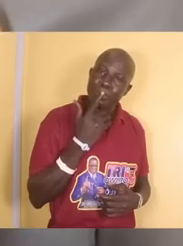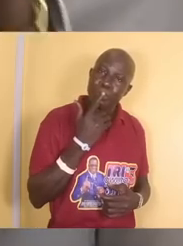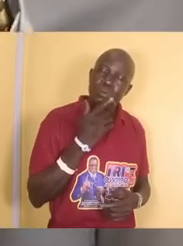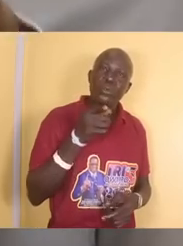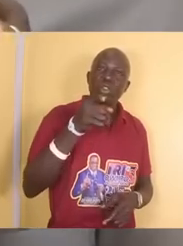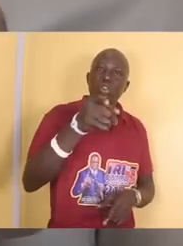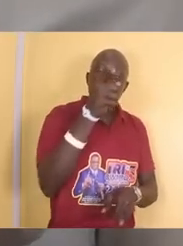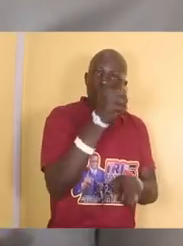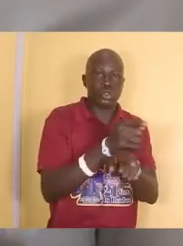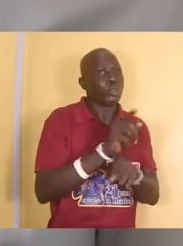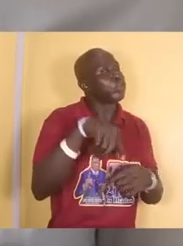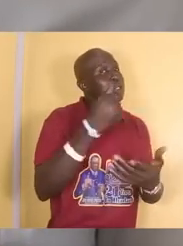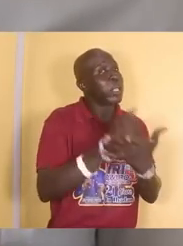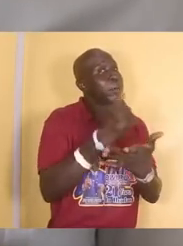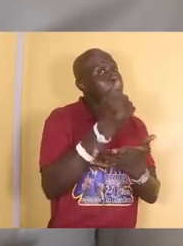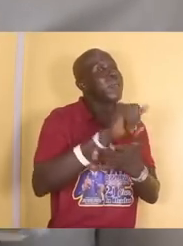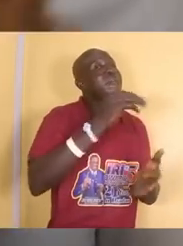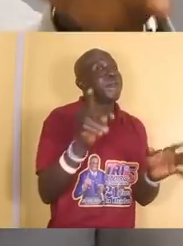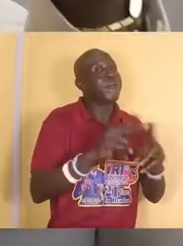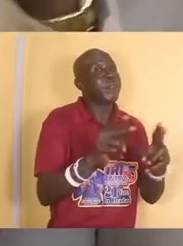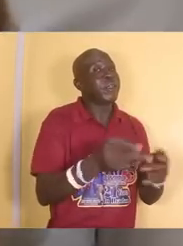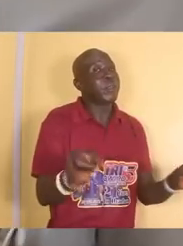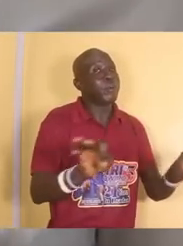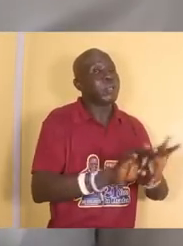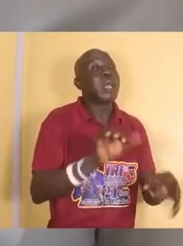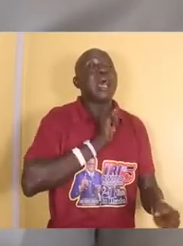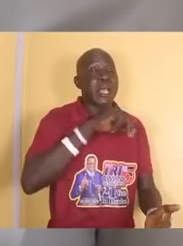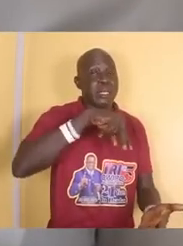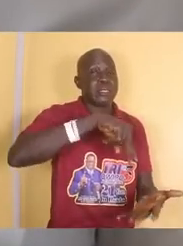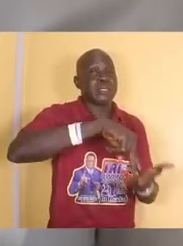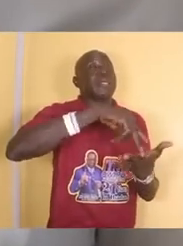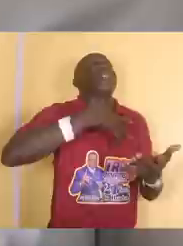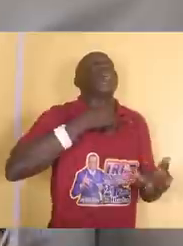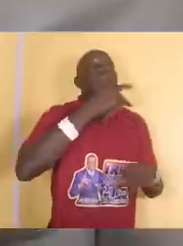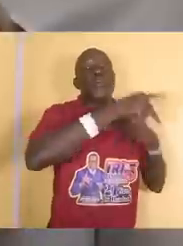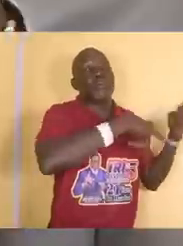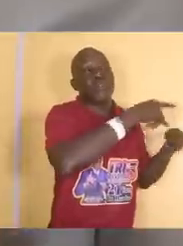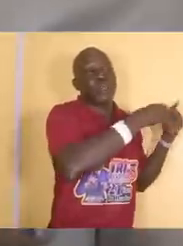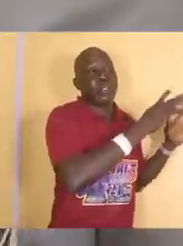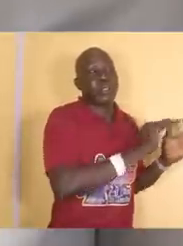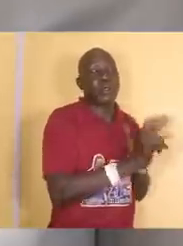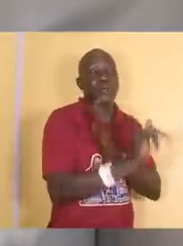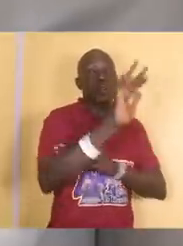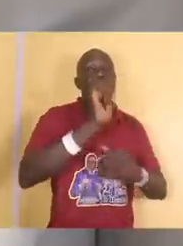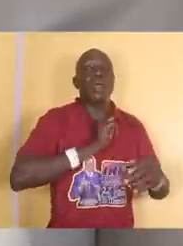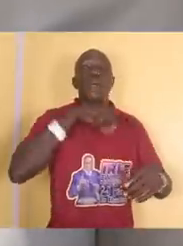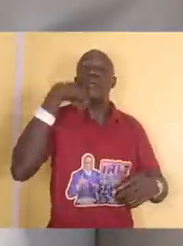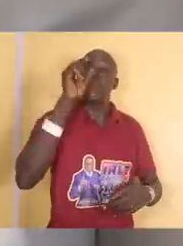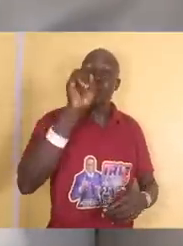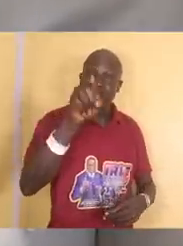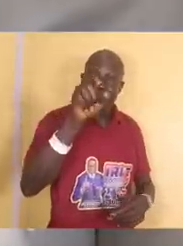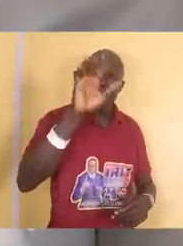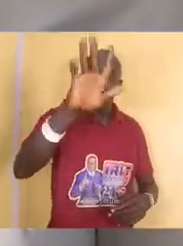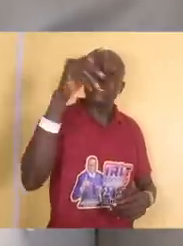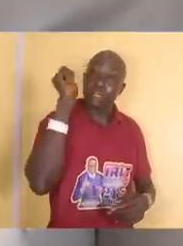I mean, let's say, but your amen is very important. Would you alone? I stand as a prophet of God. I